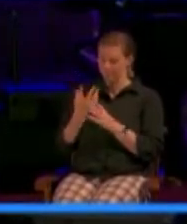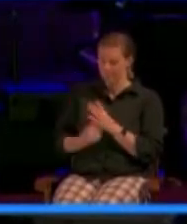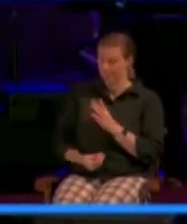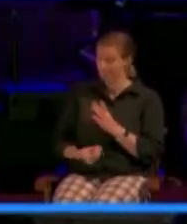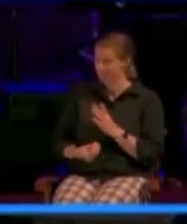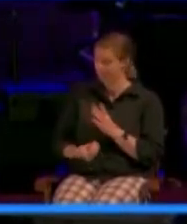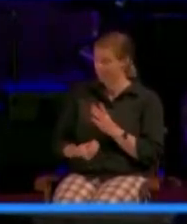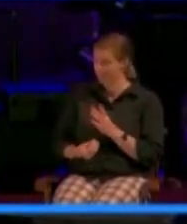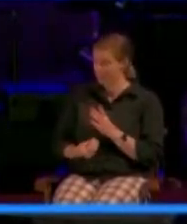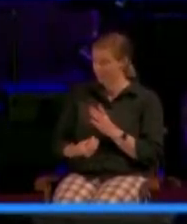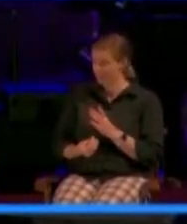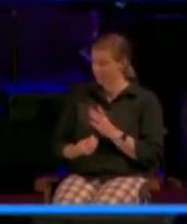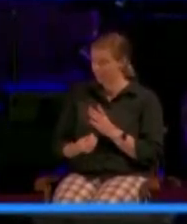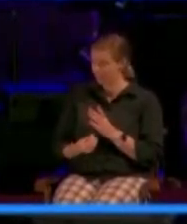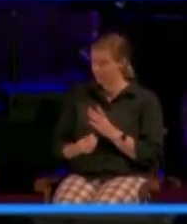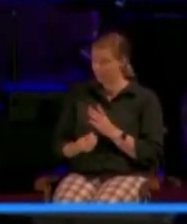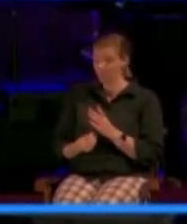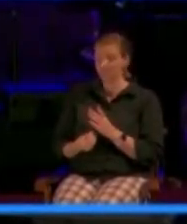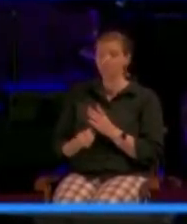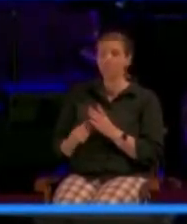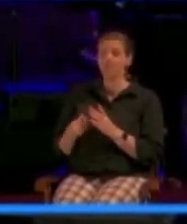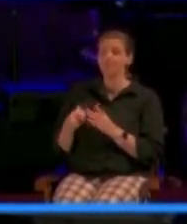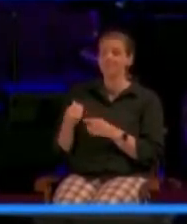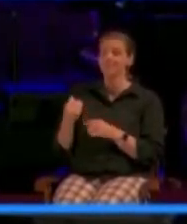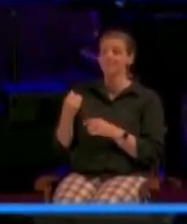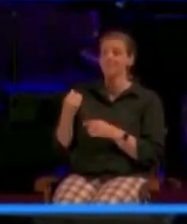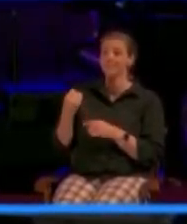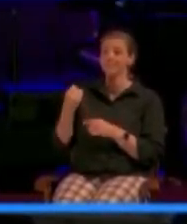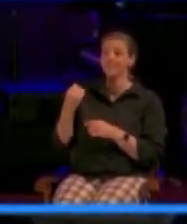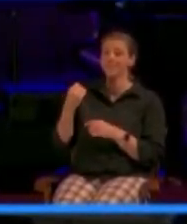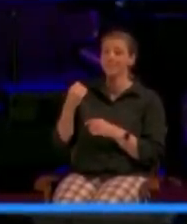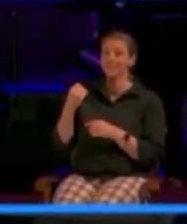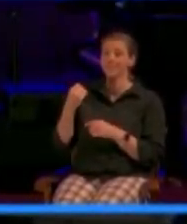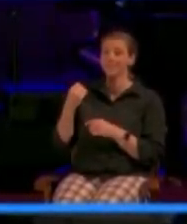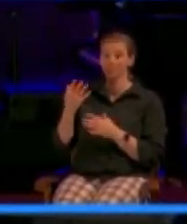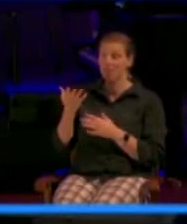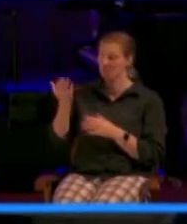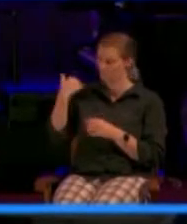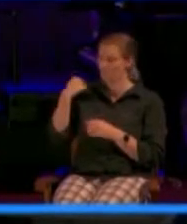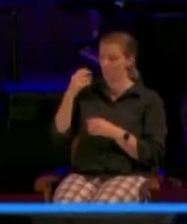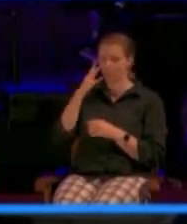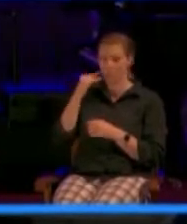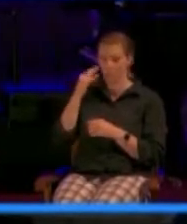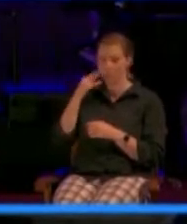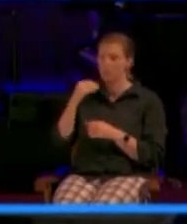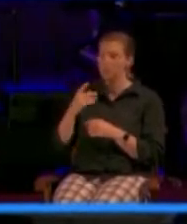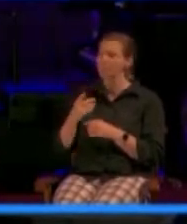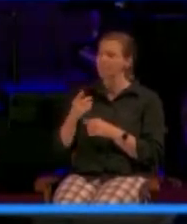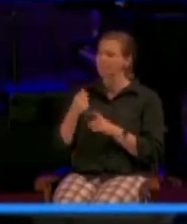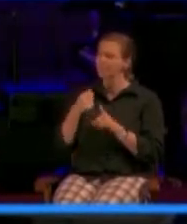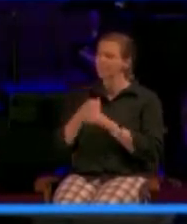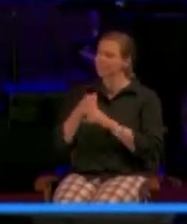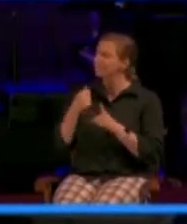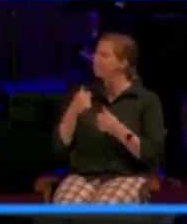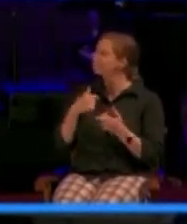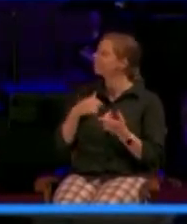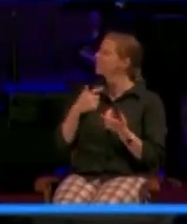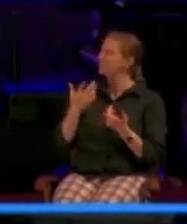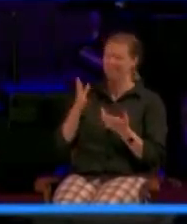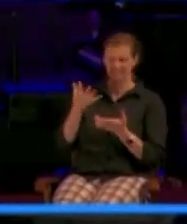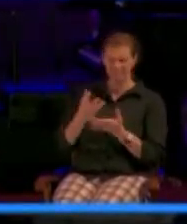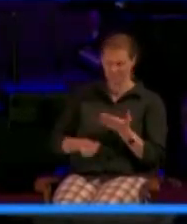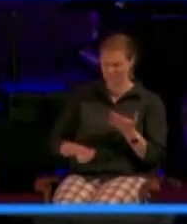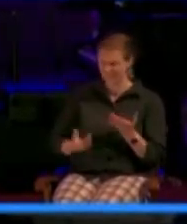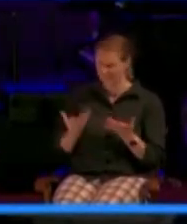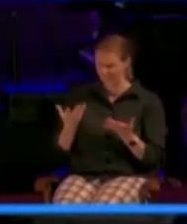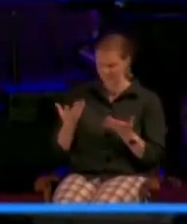know this, if you're honest with yourself, you've come to a place where you said to yourself, you know what? I just don't measure up. I